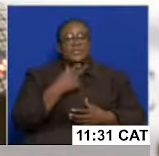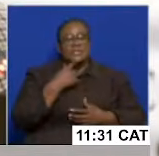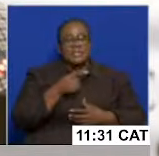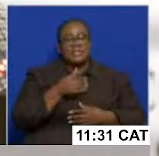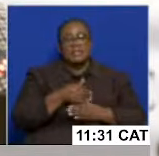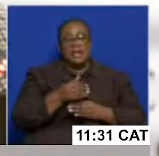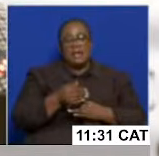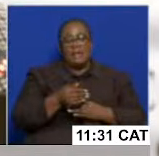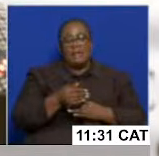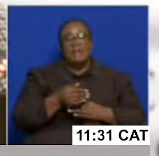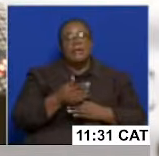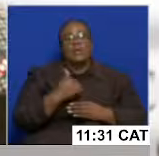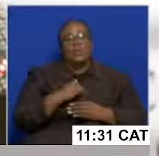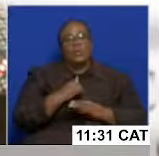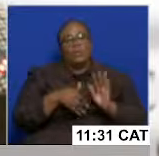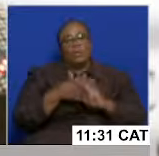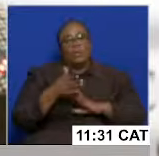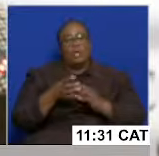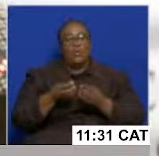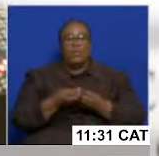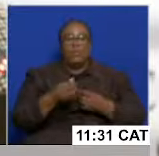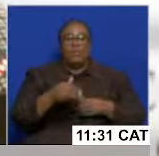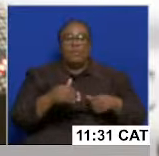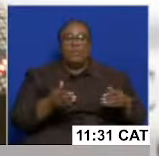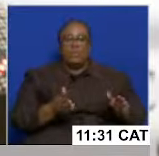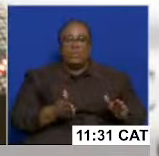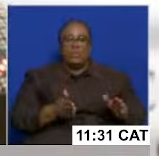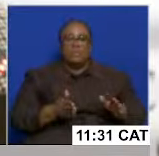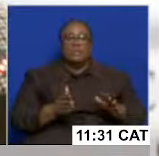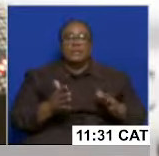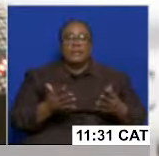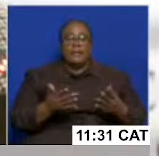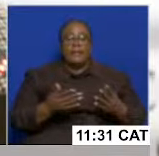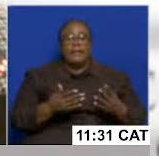boxes and Constable Stoles